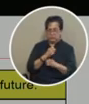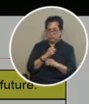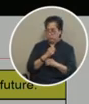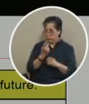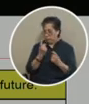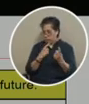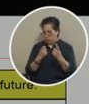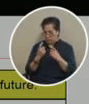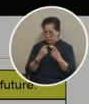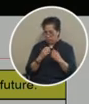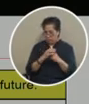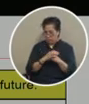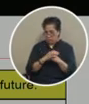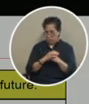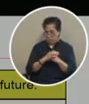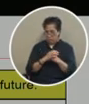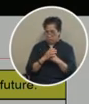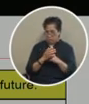questions?